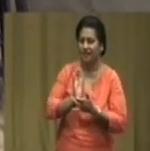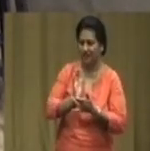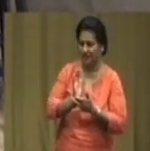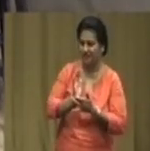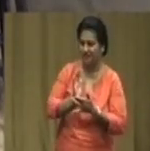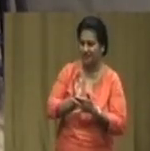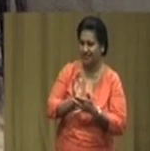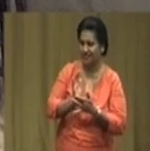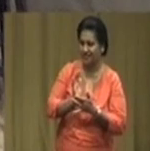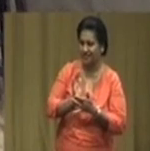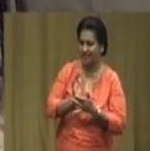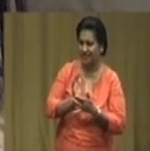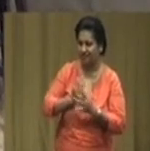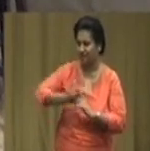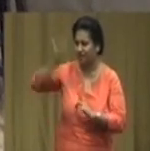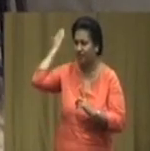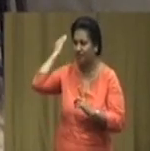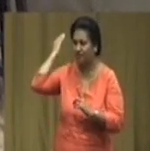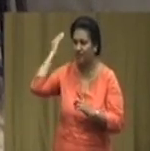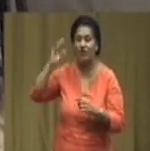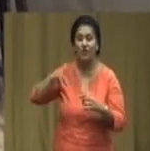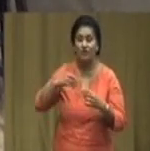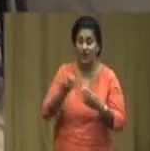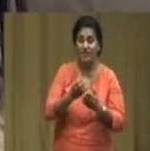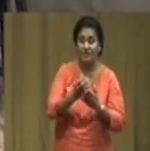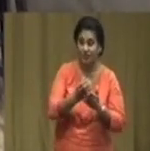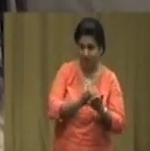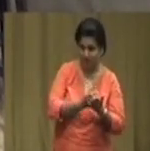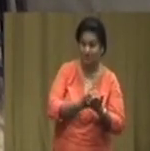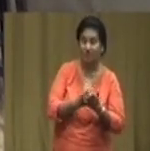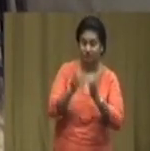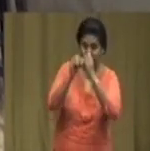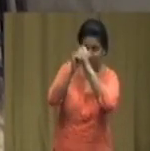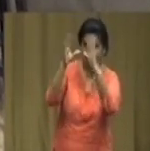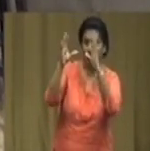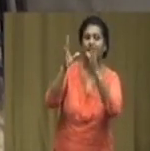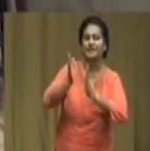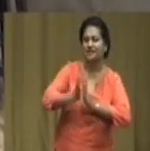But that said, your pedagogical innovation is inspiring.